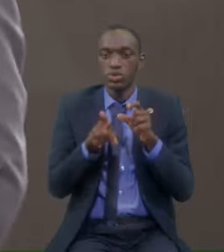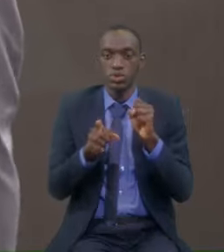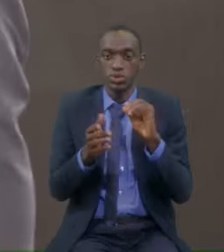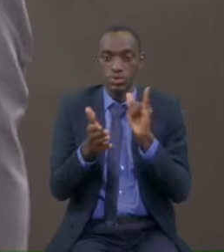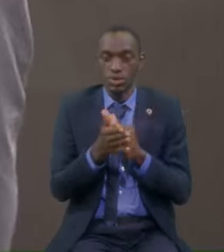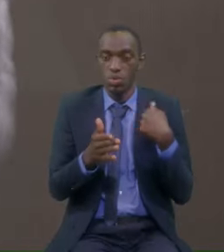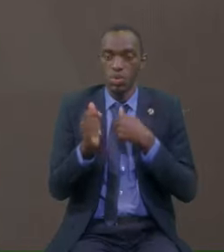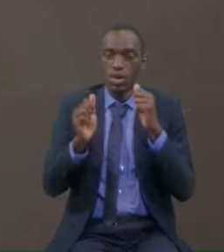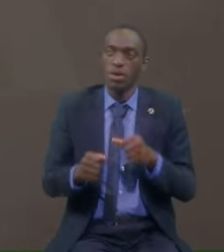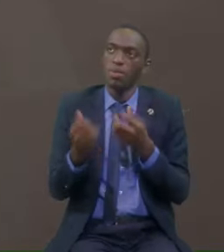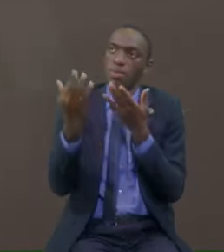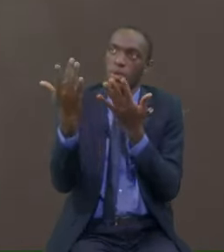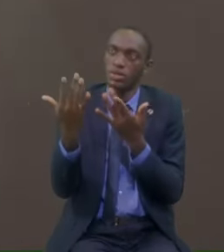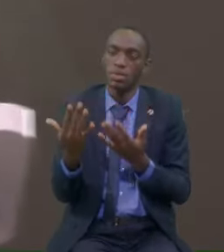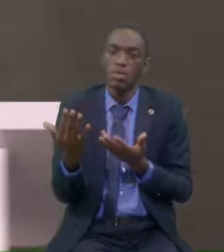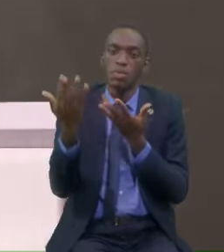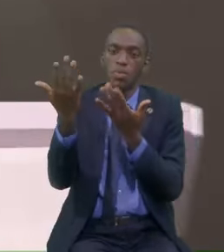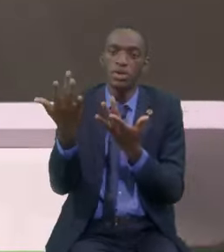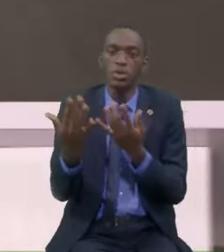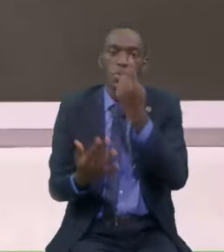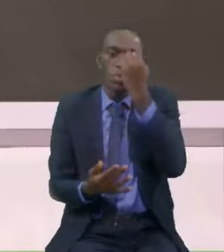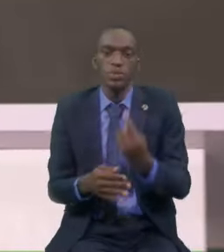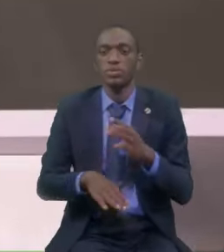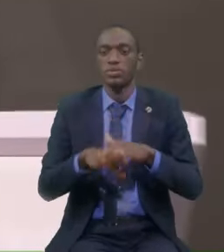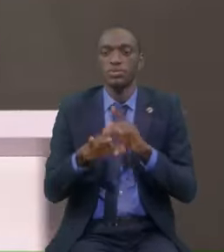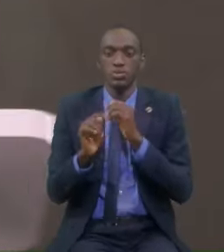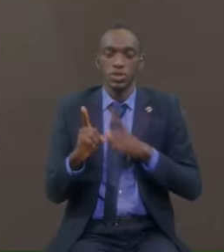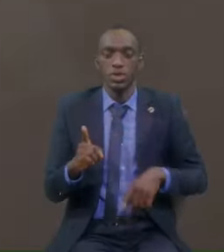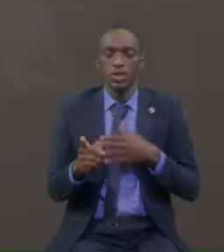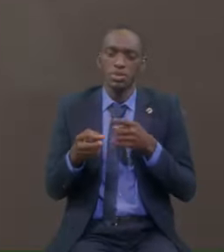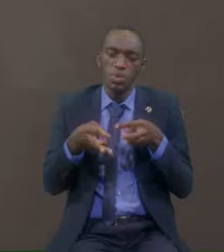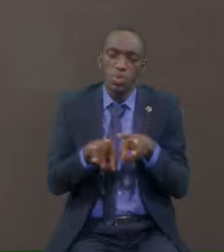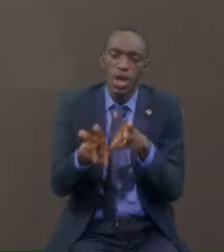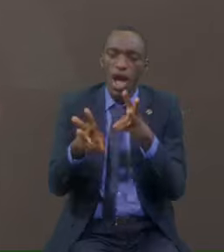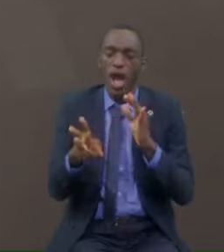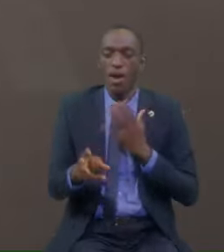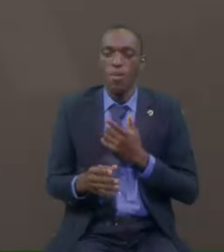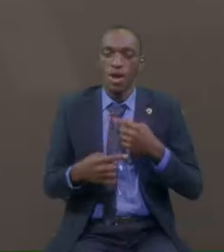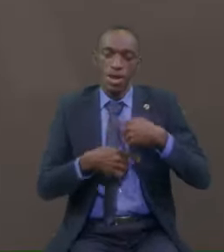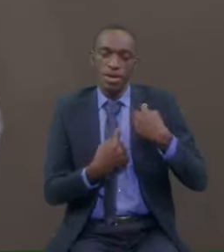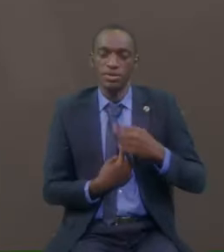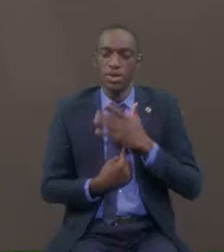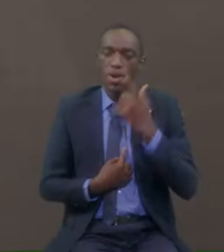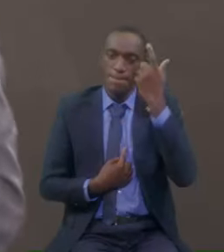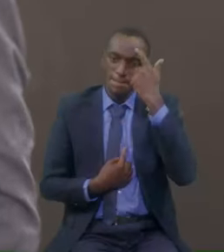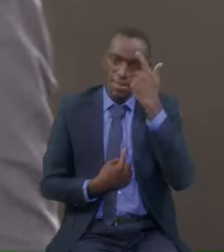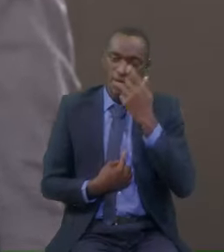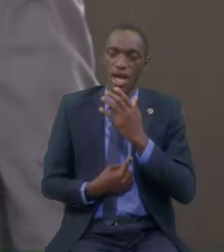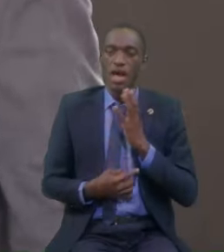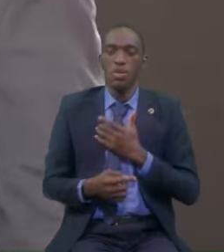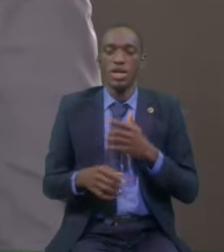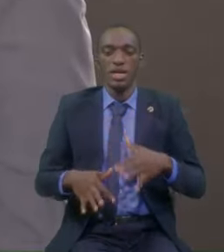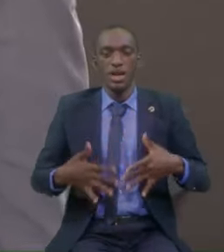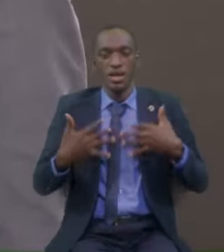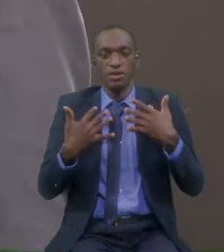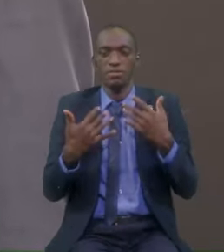wait only on the Lord. And the way our hearts, our minds, and our lives agitate, we say, calm